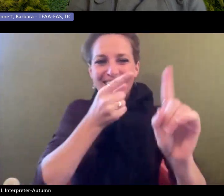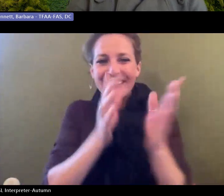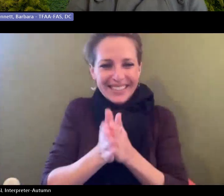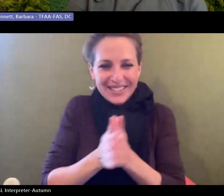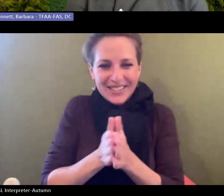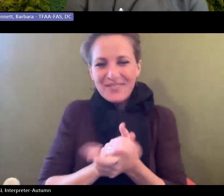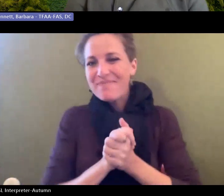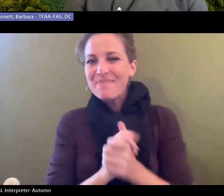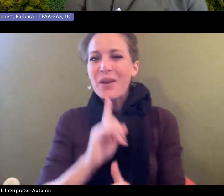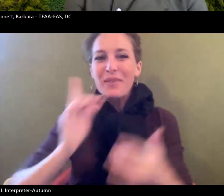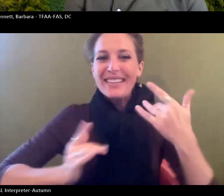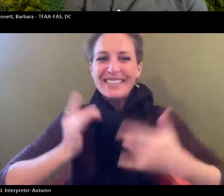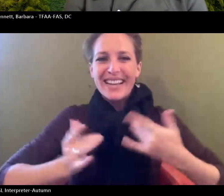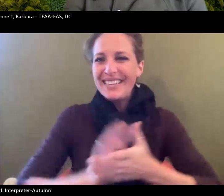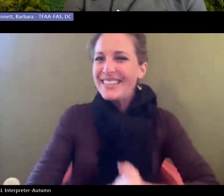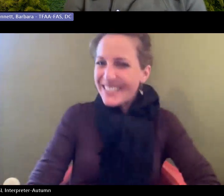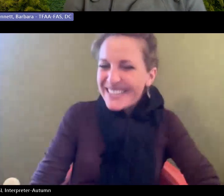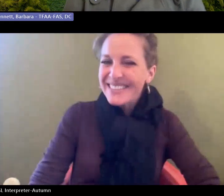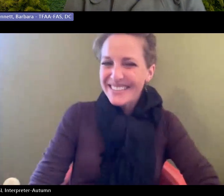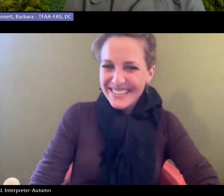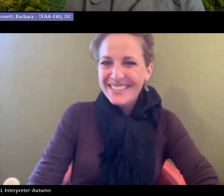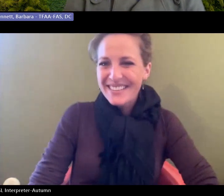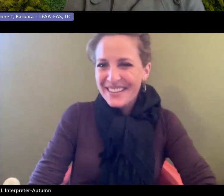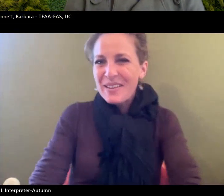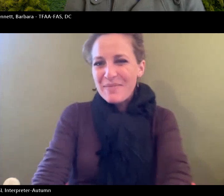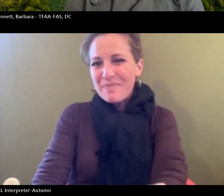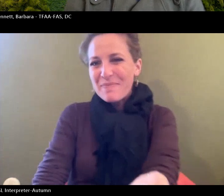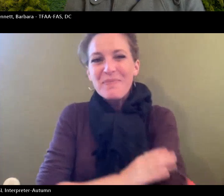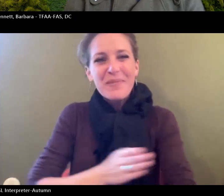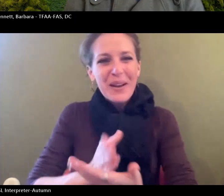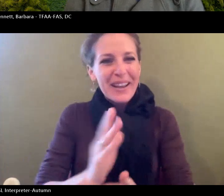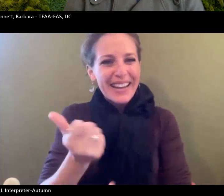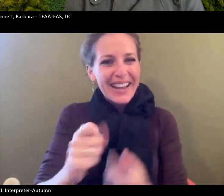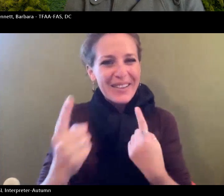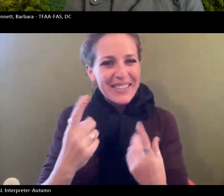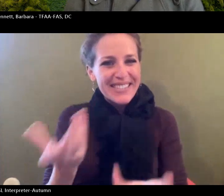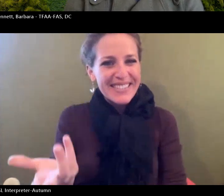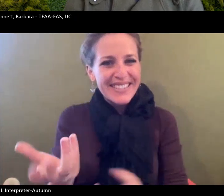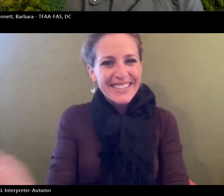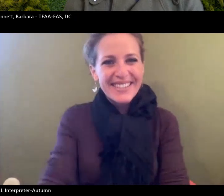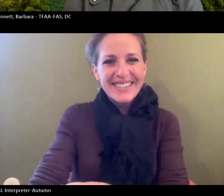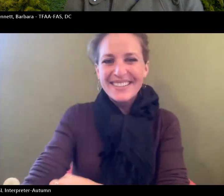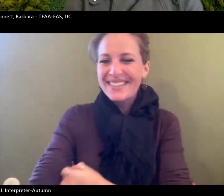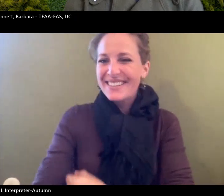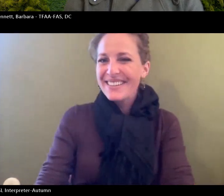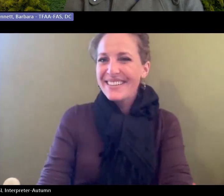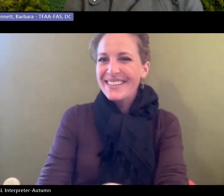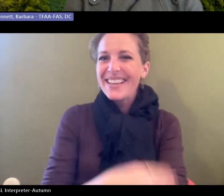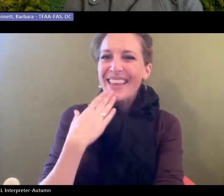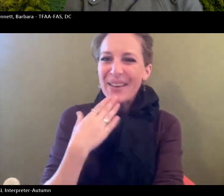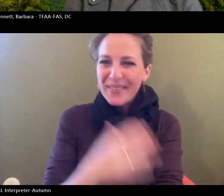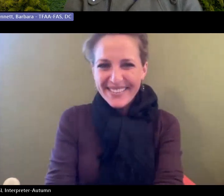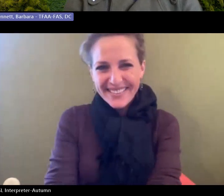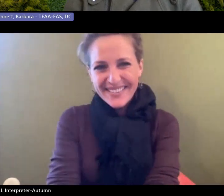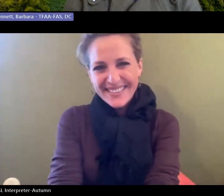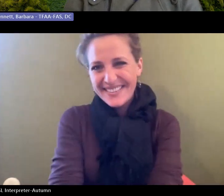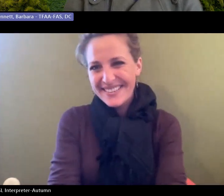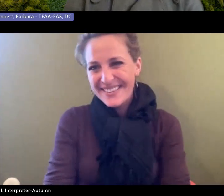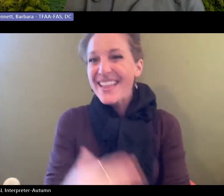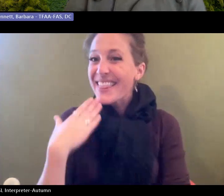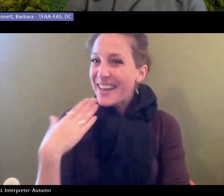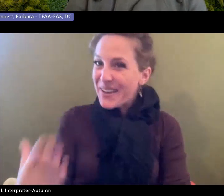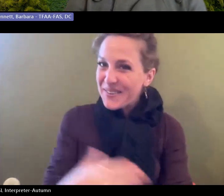excited. Very excited about it. All right. Any more questions? No? All right. Thank you. Well, thank